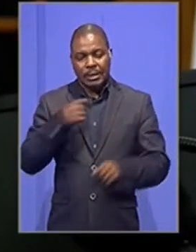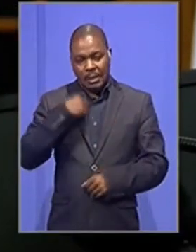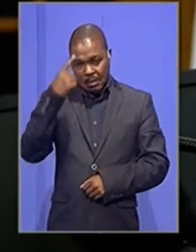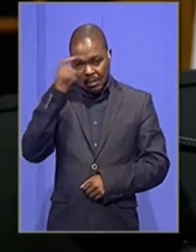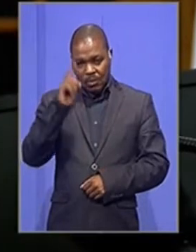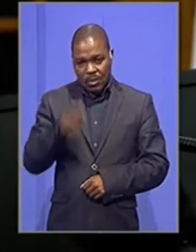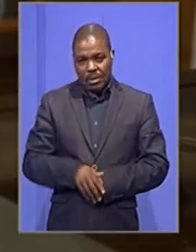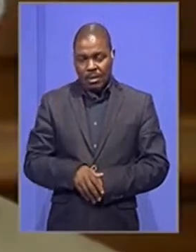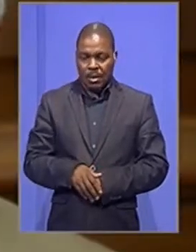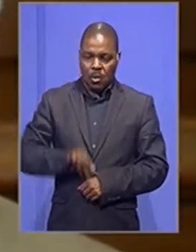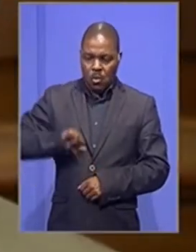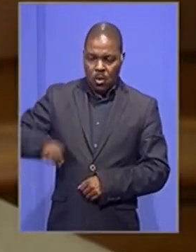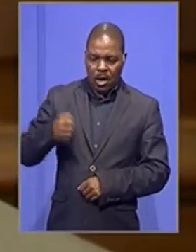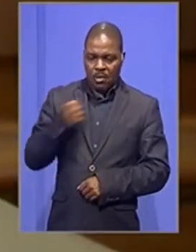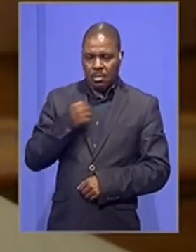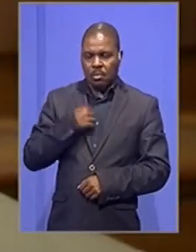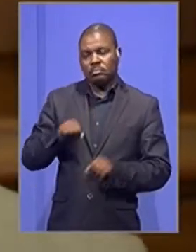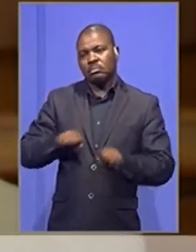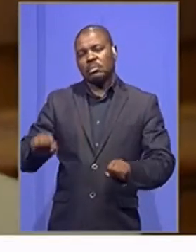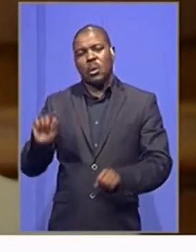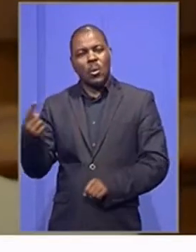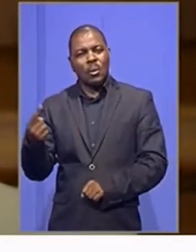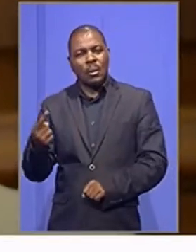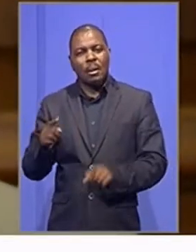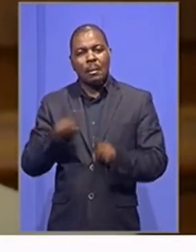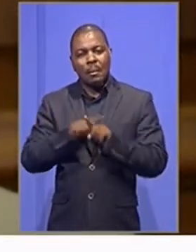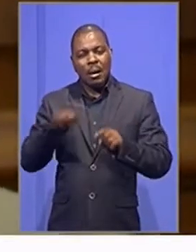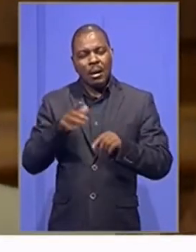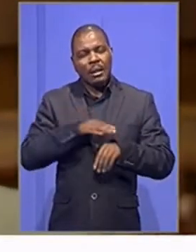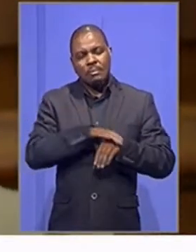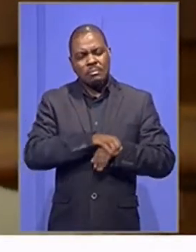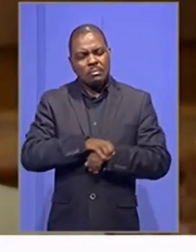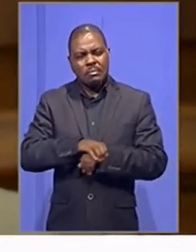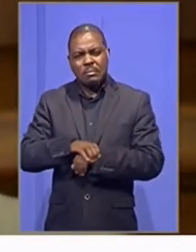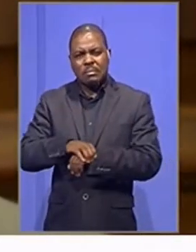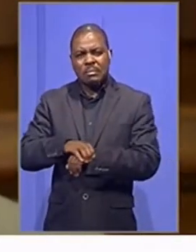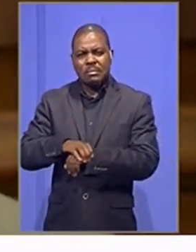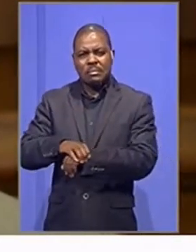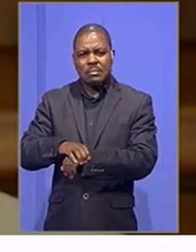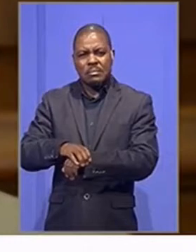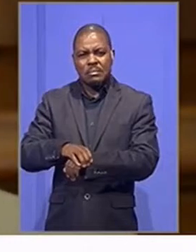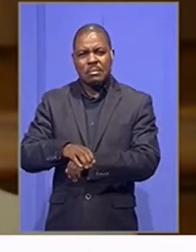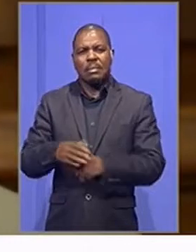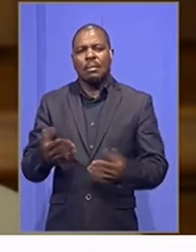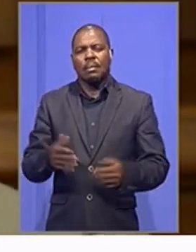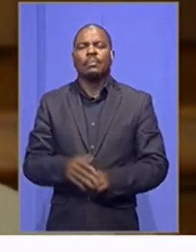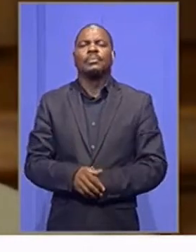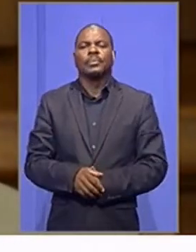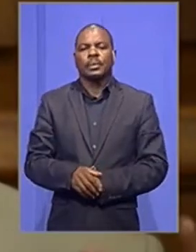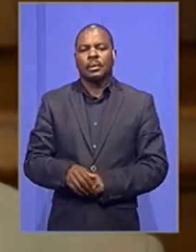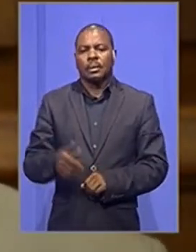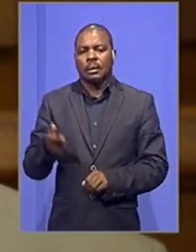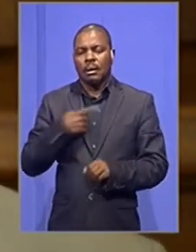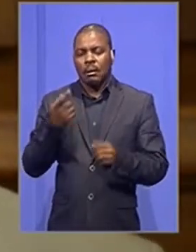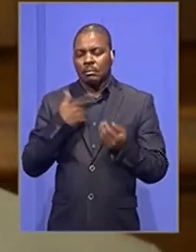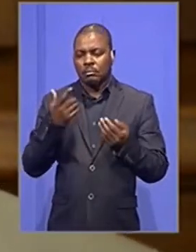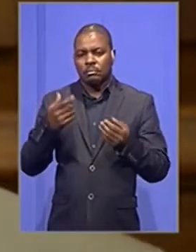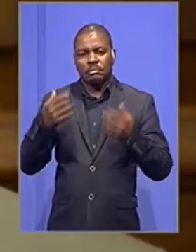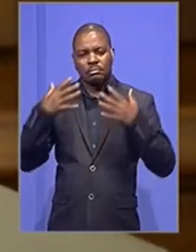just fainted. They dragged me to our walk-in cupboard